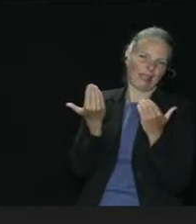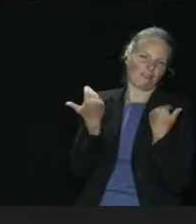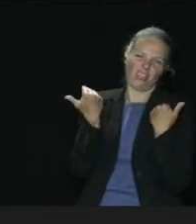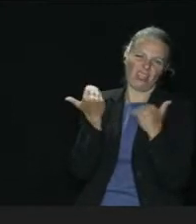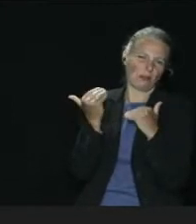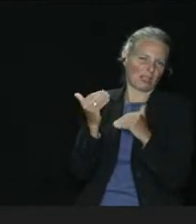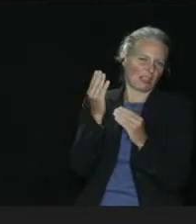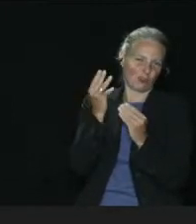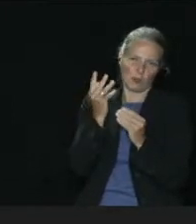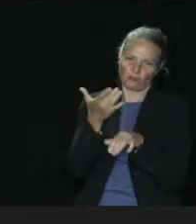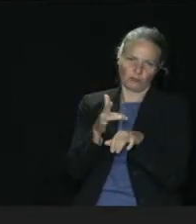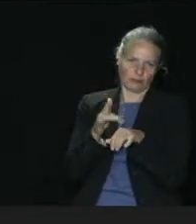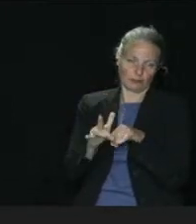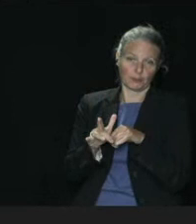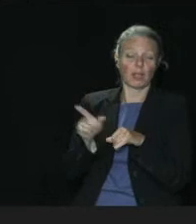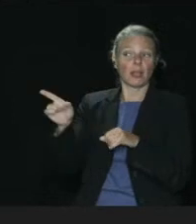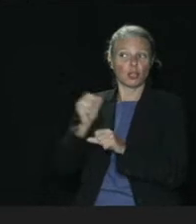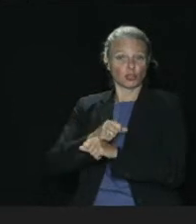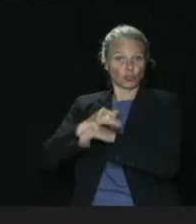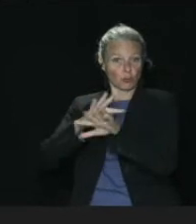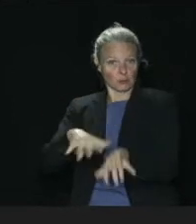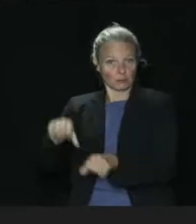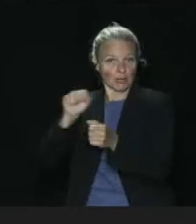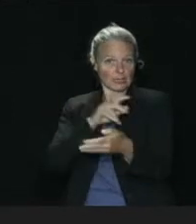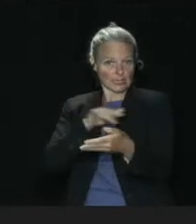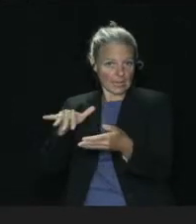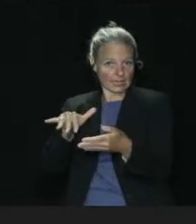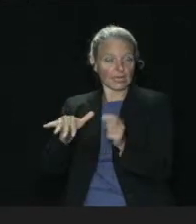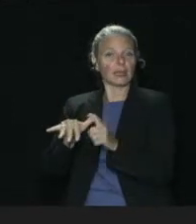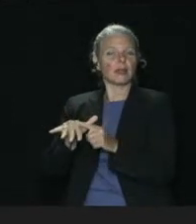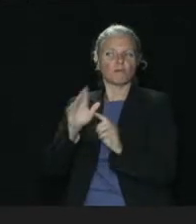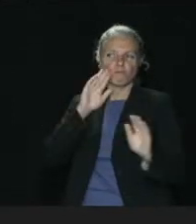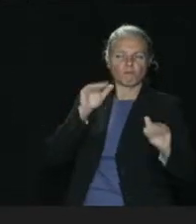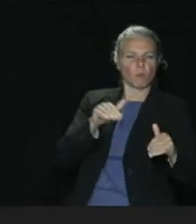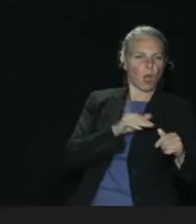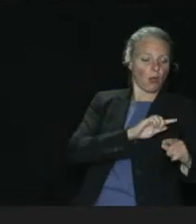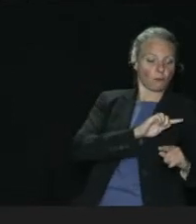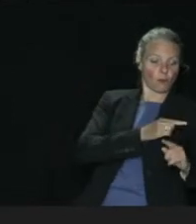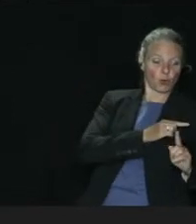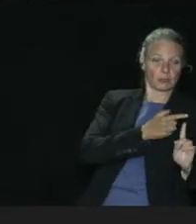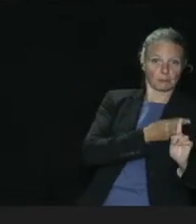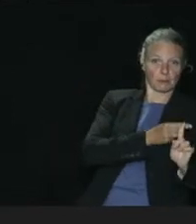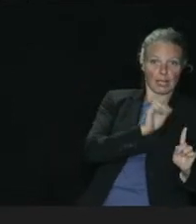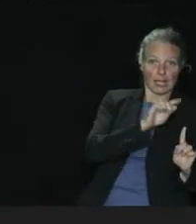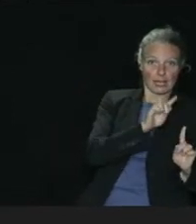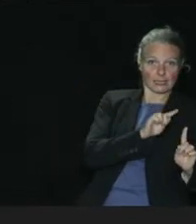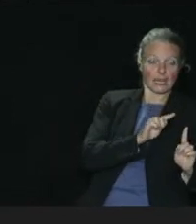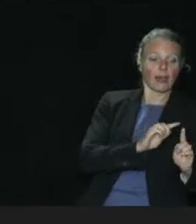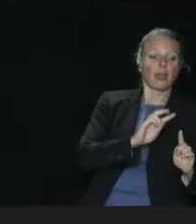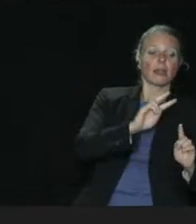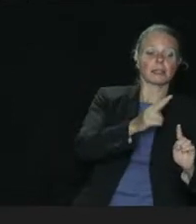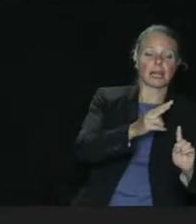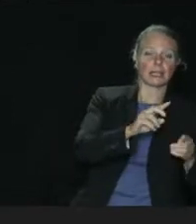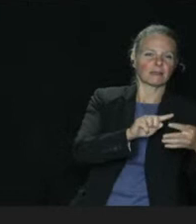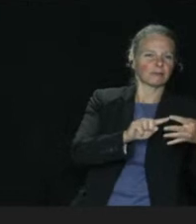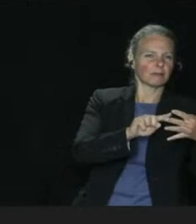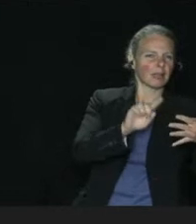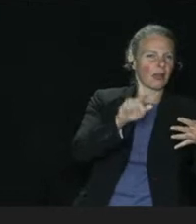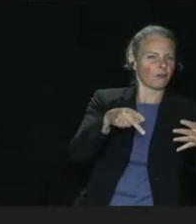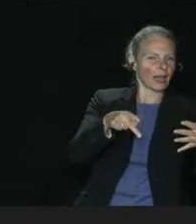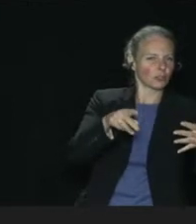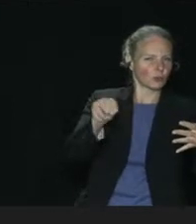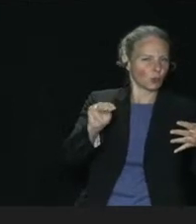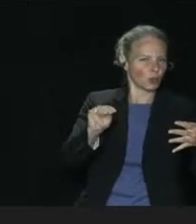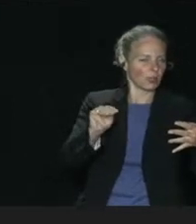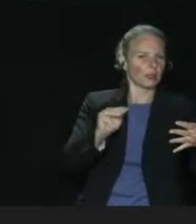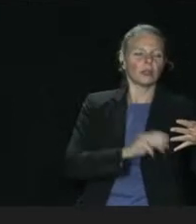Germany, when they looked at the AstraZeneca followed by an mRNA vaccine, they did it